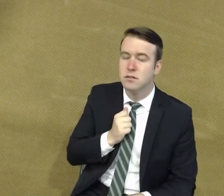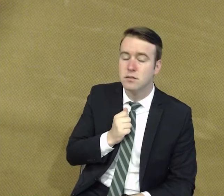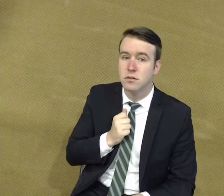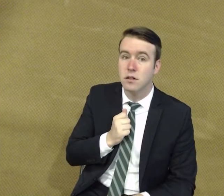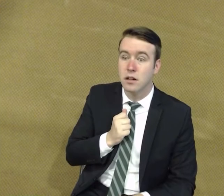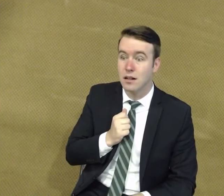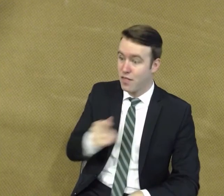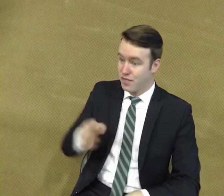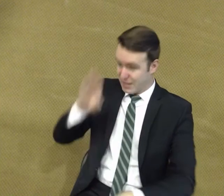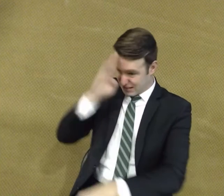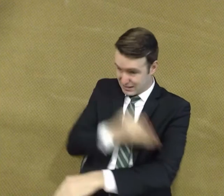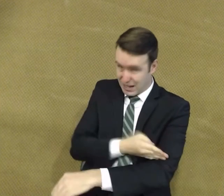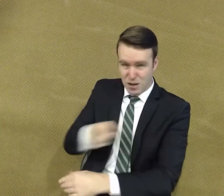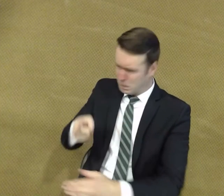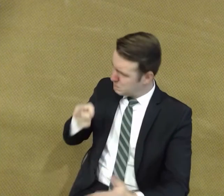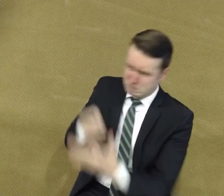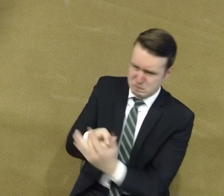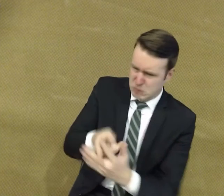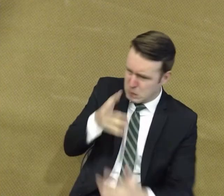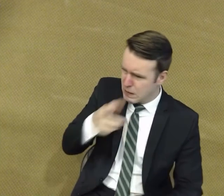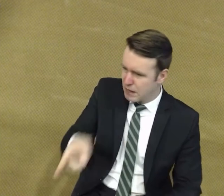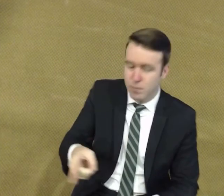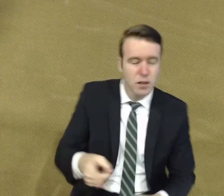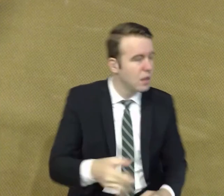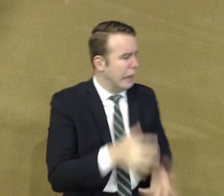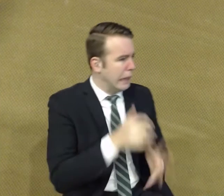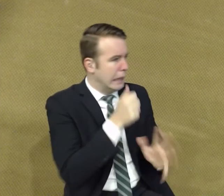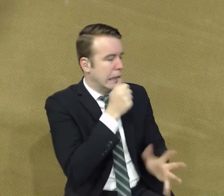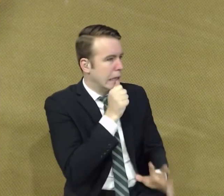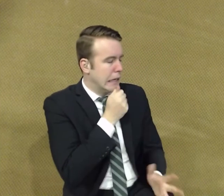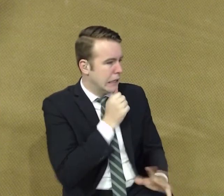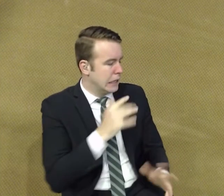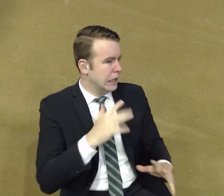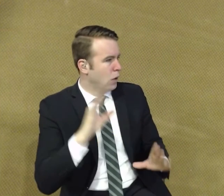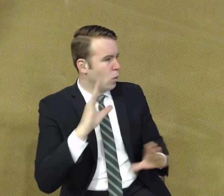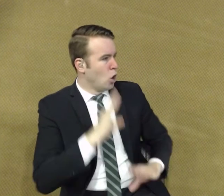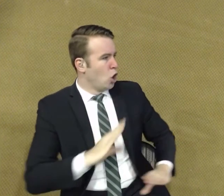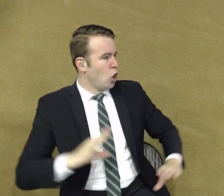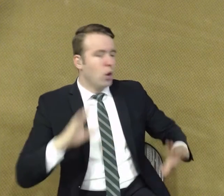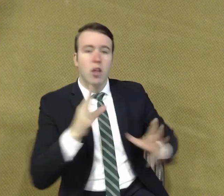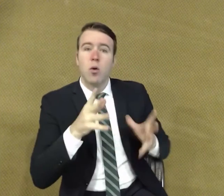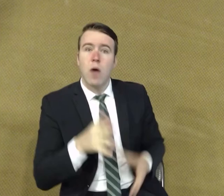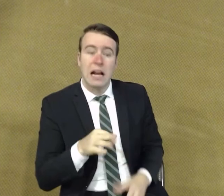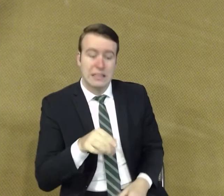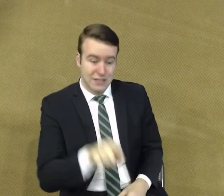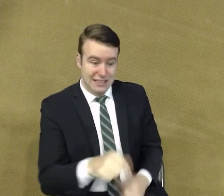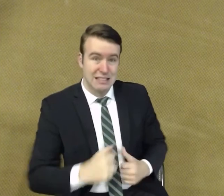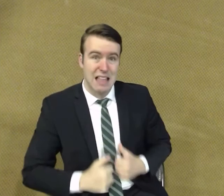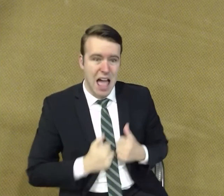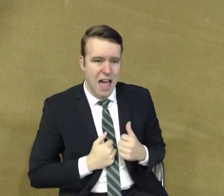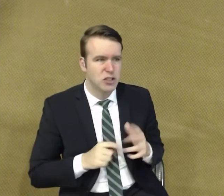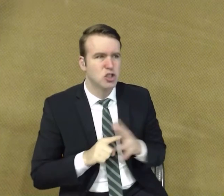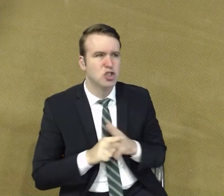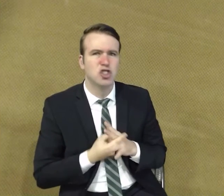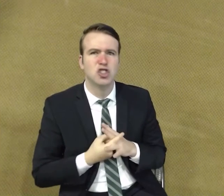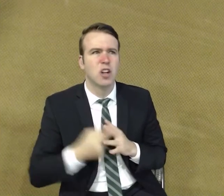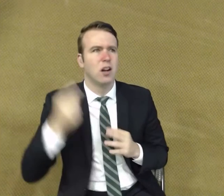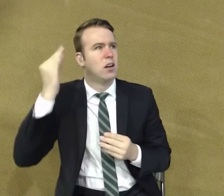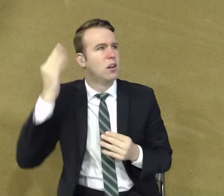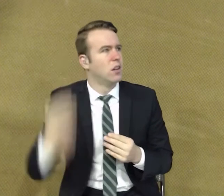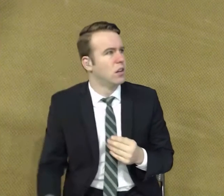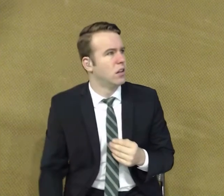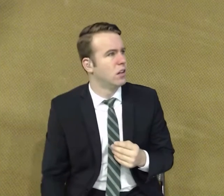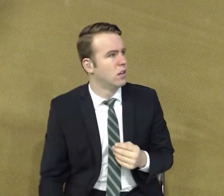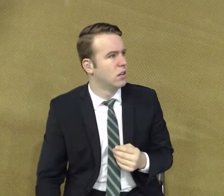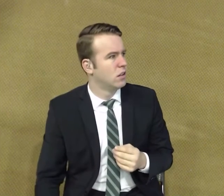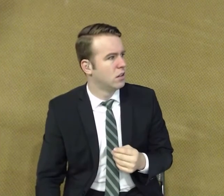be pierced, then it is the agony and the foreboding that the rest of his life, she's got this on her.